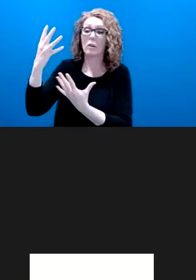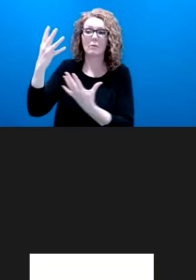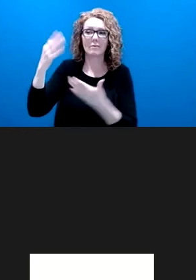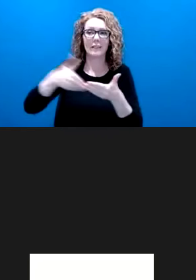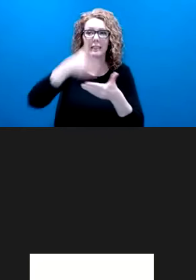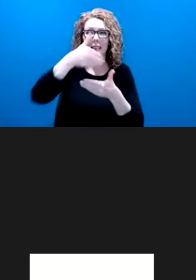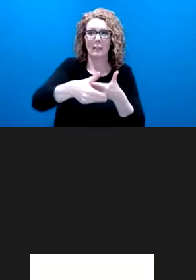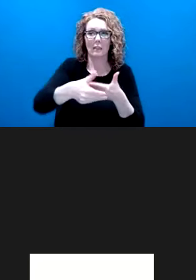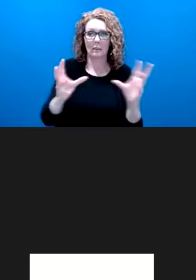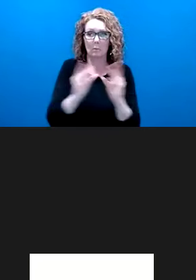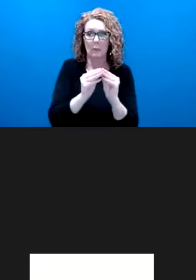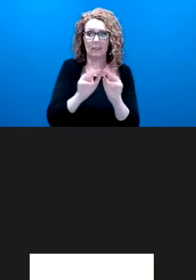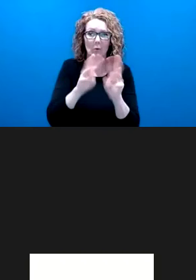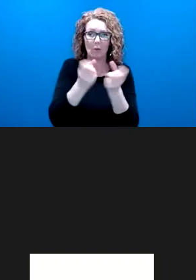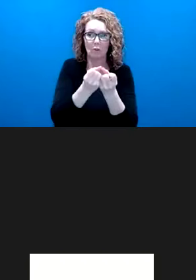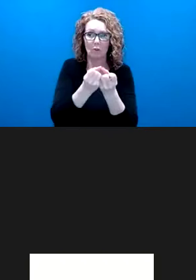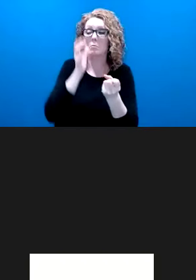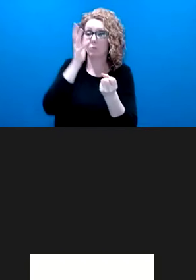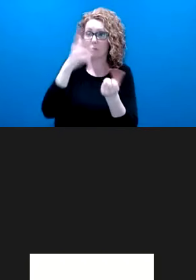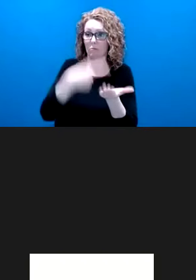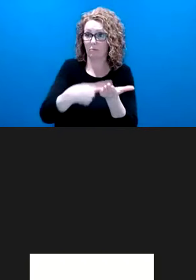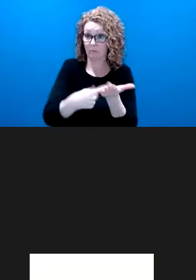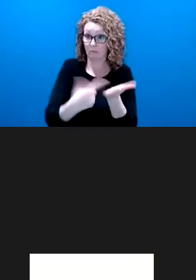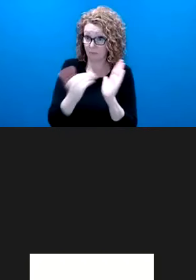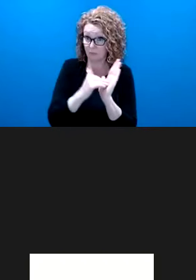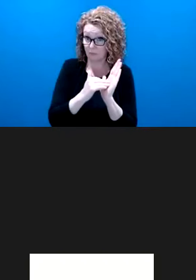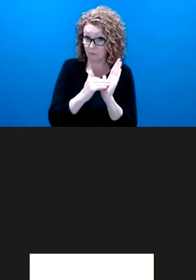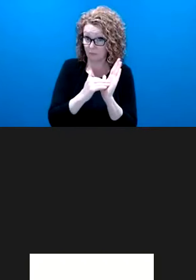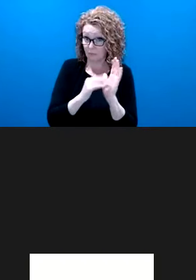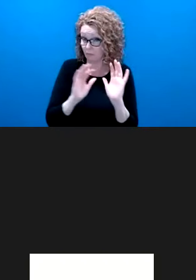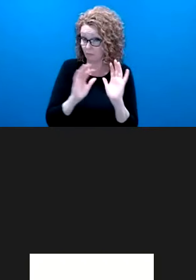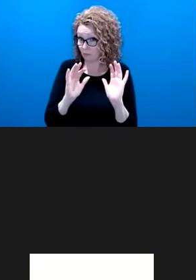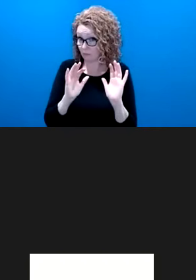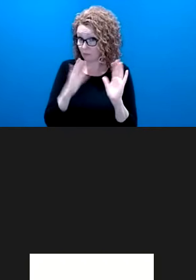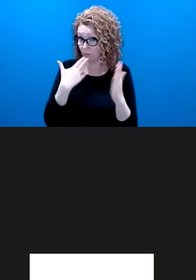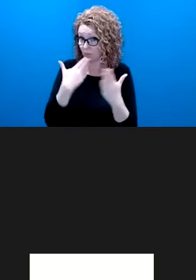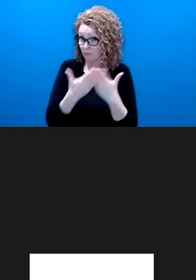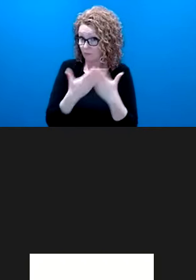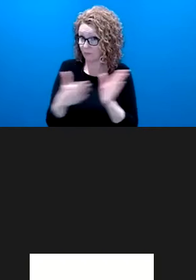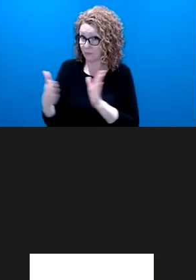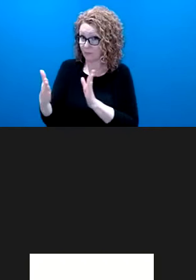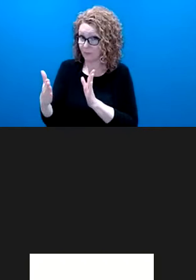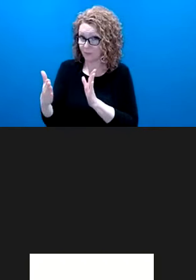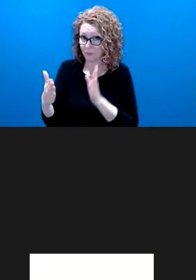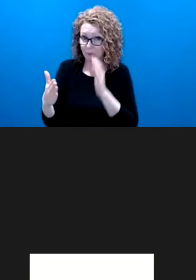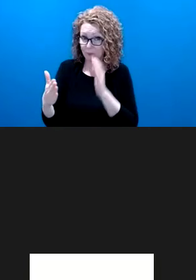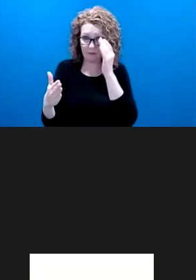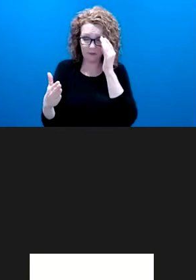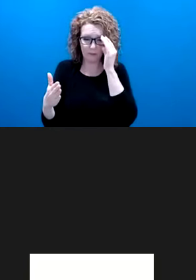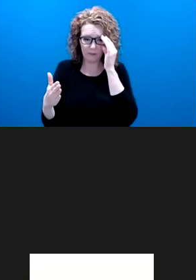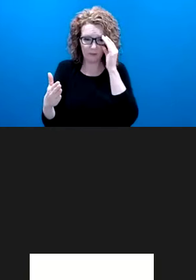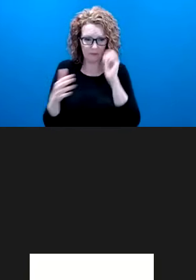during our second workshop. Does that sound like a good plan of action for those of you who are